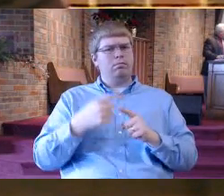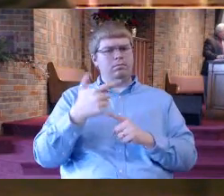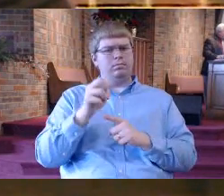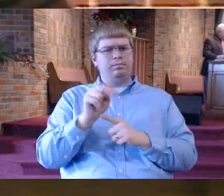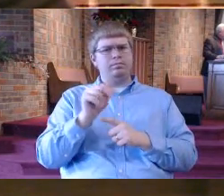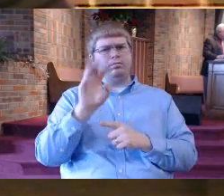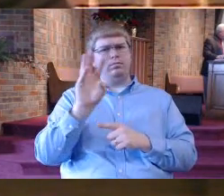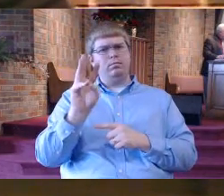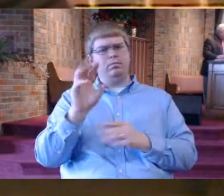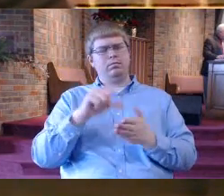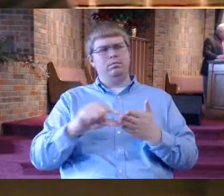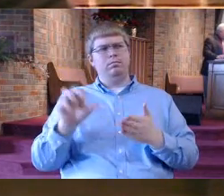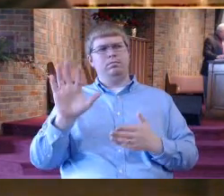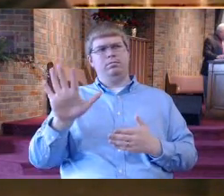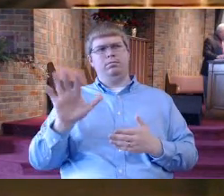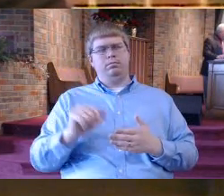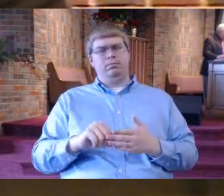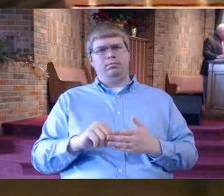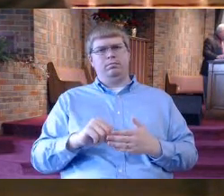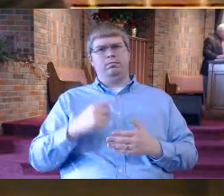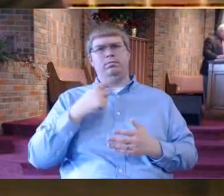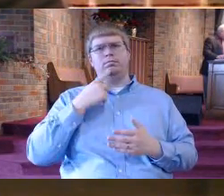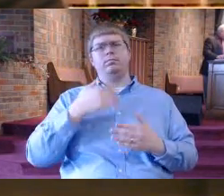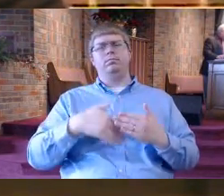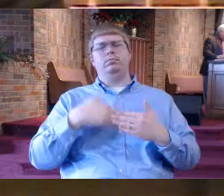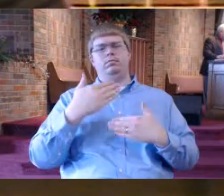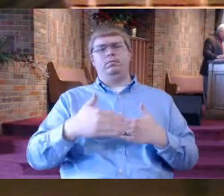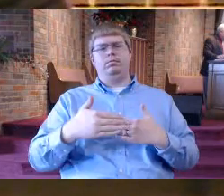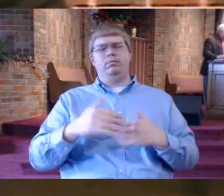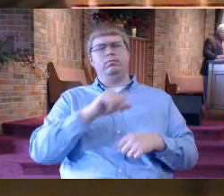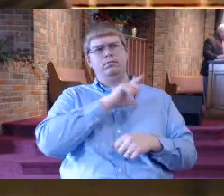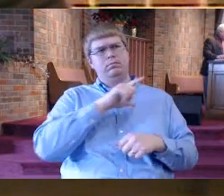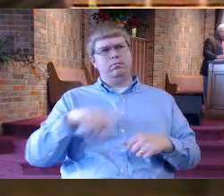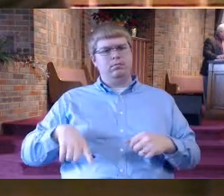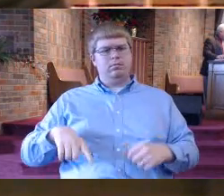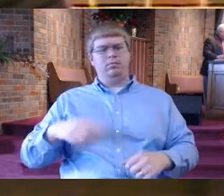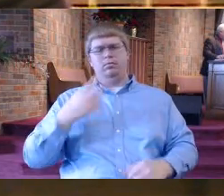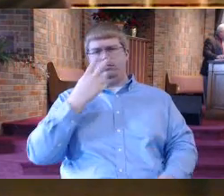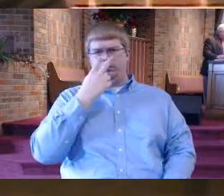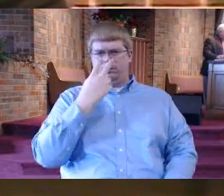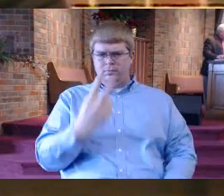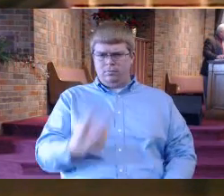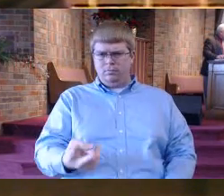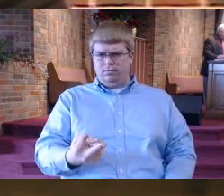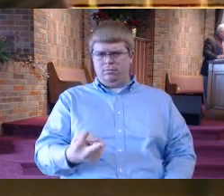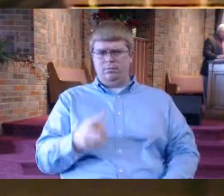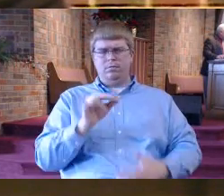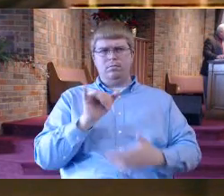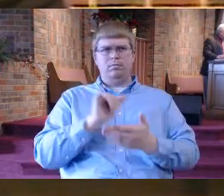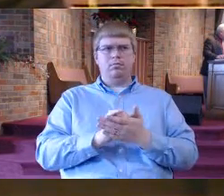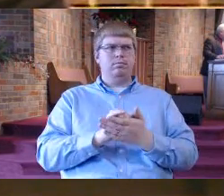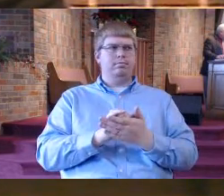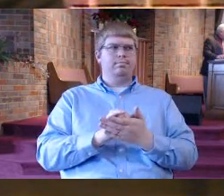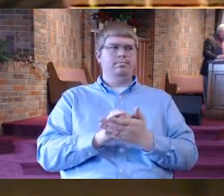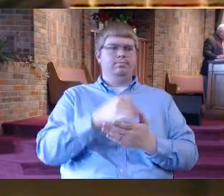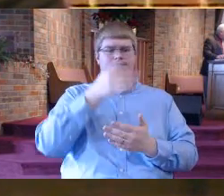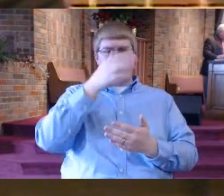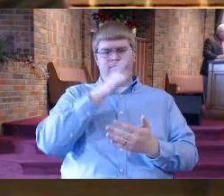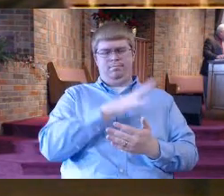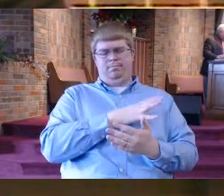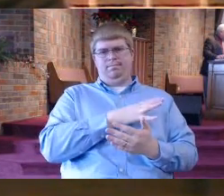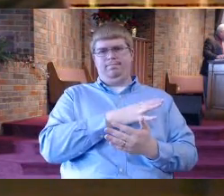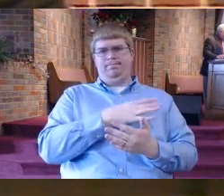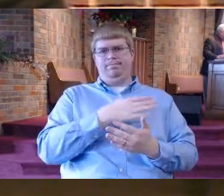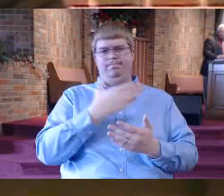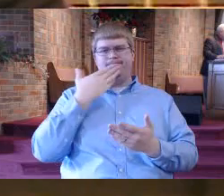5. "Then the Lord saw that the wickedness of man was great in the earth,